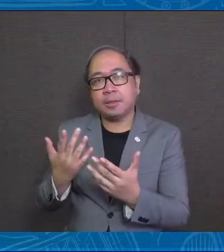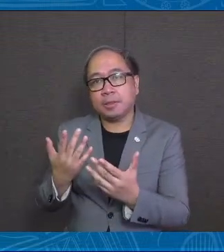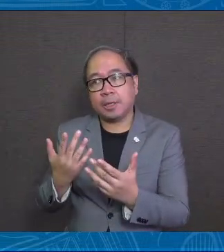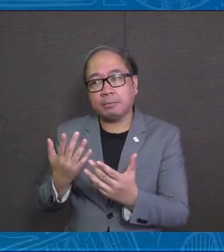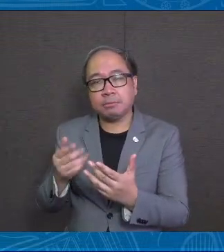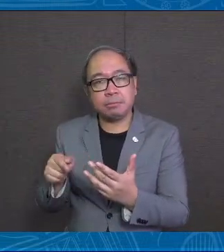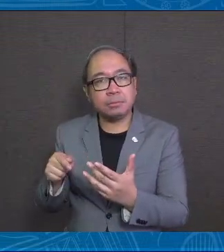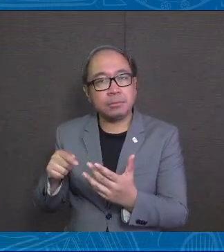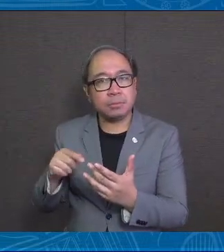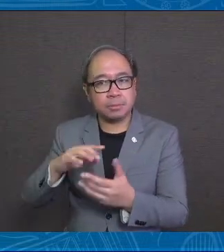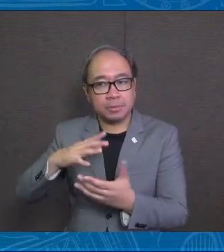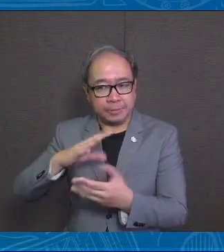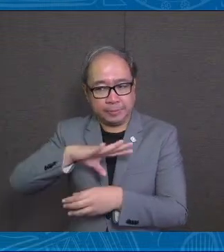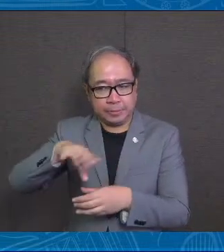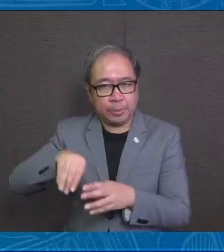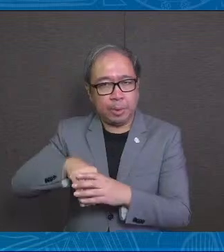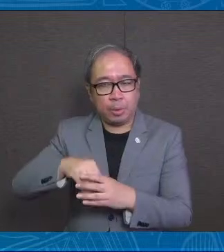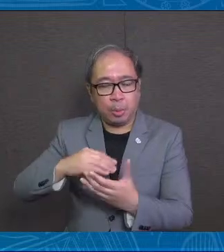allocate